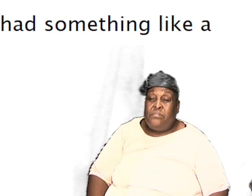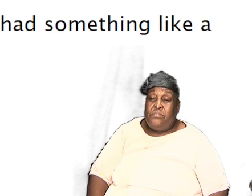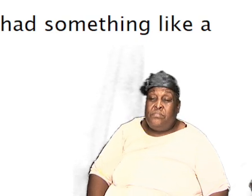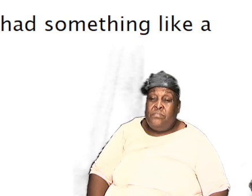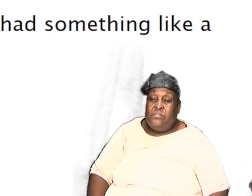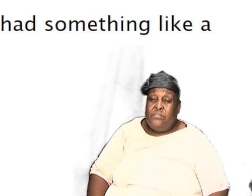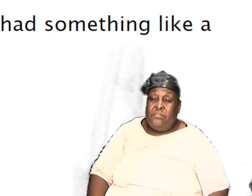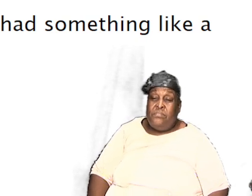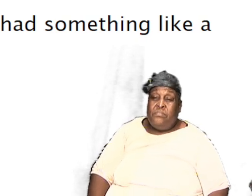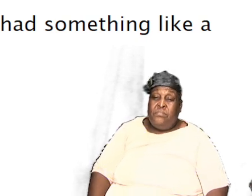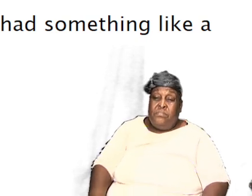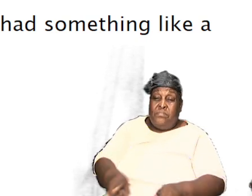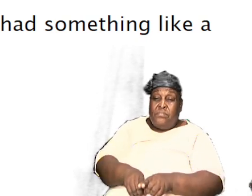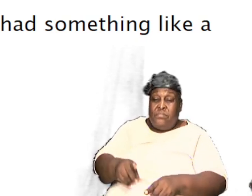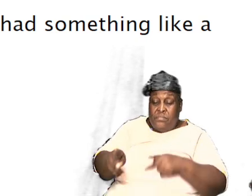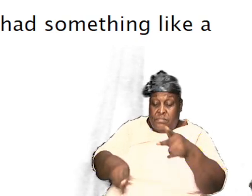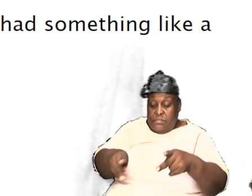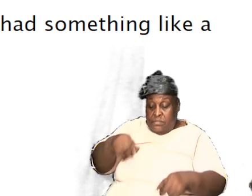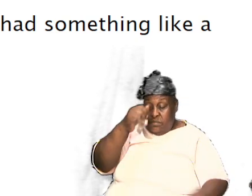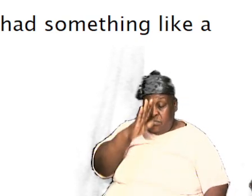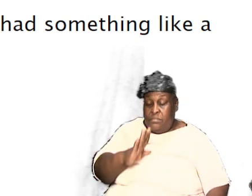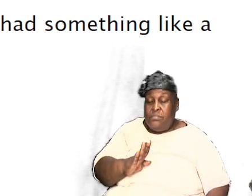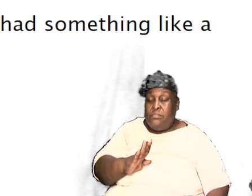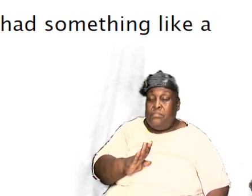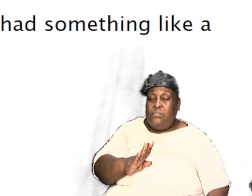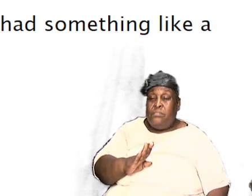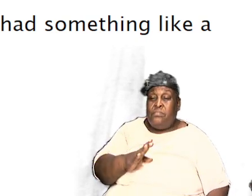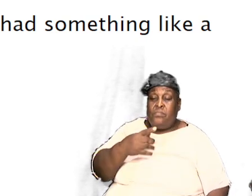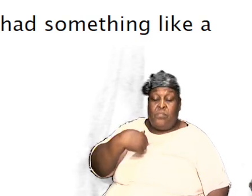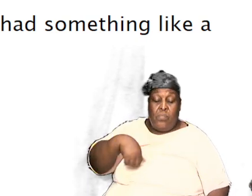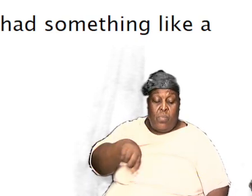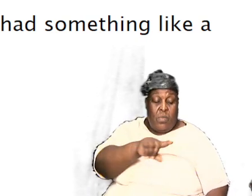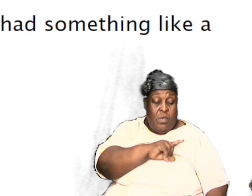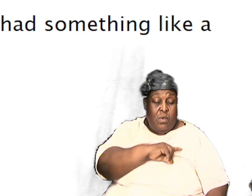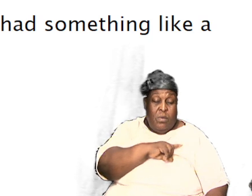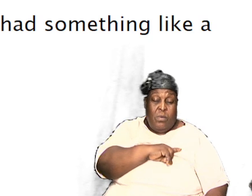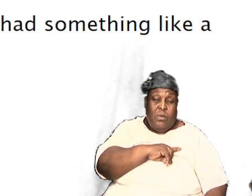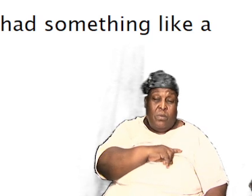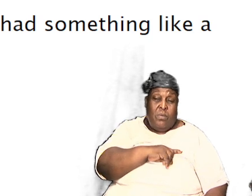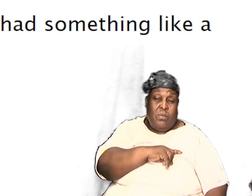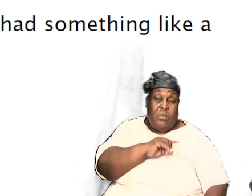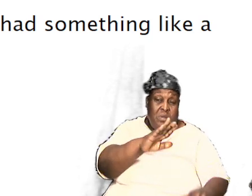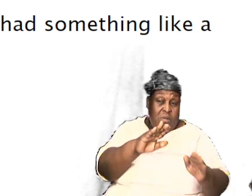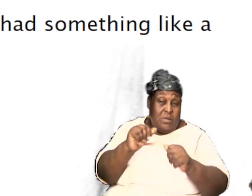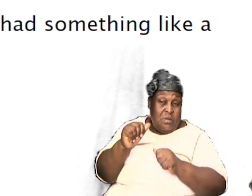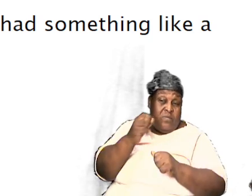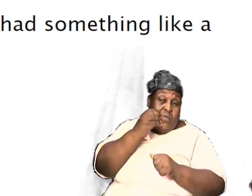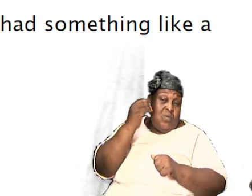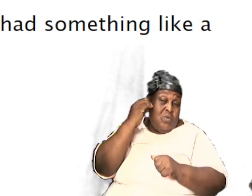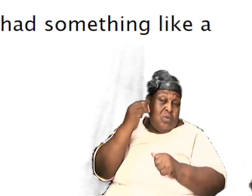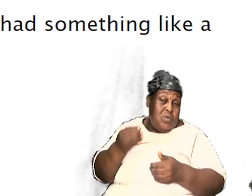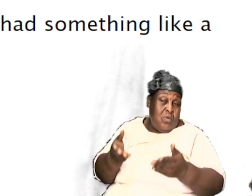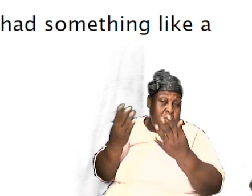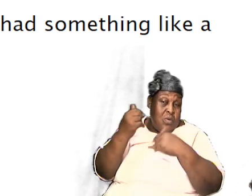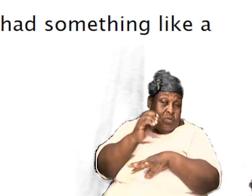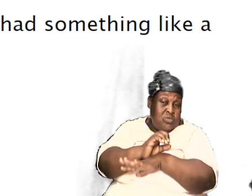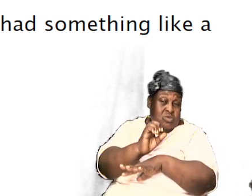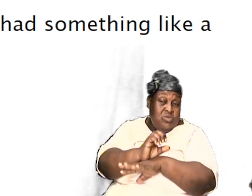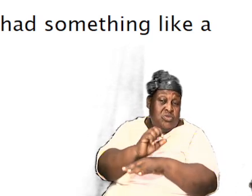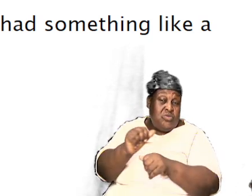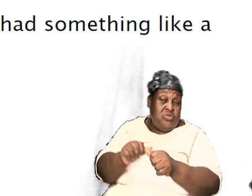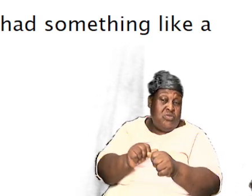if as people of God, we leave our homes, we come to church every